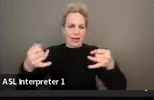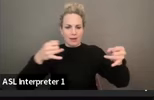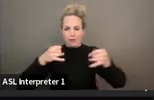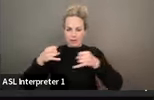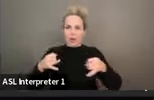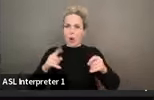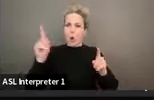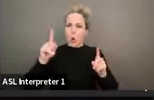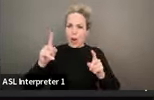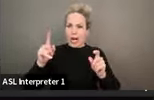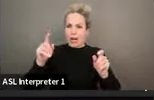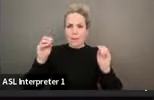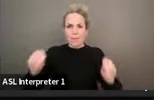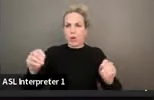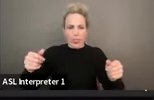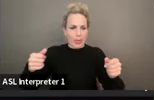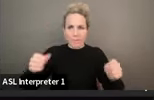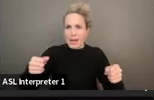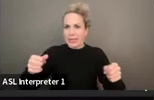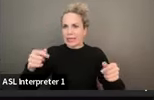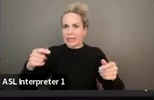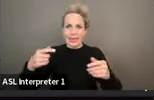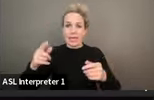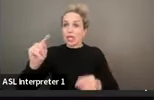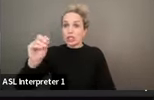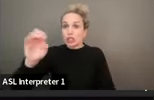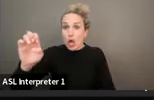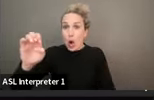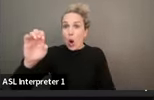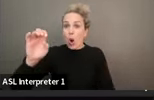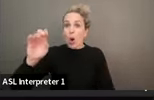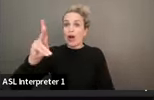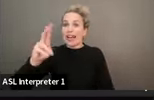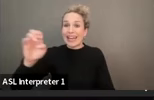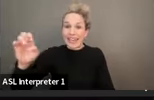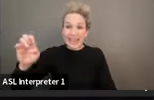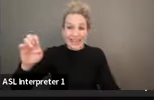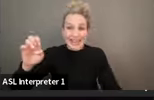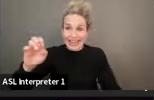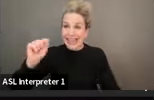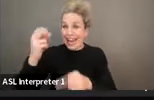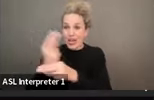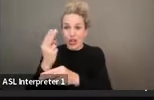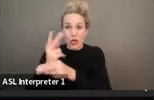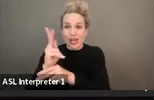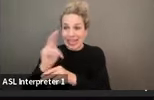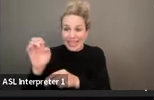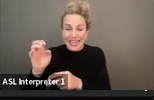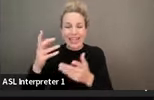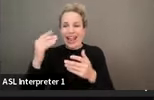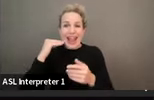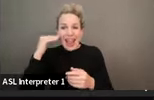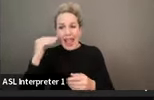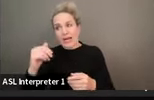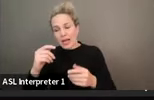Where can buttons be put? Anywhere. By a toe, a knee could activate it, the head could activate it, depending on what the game